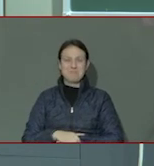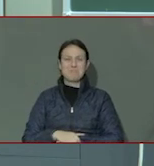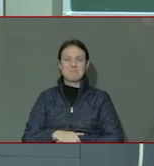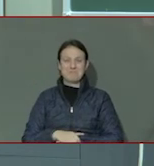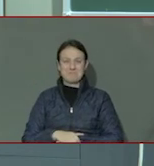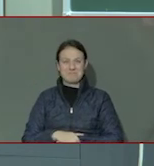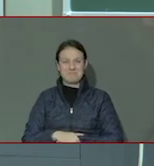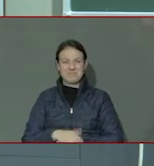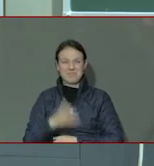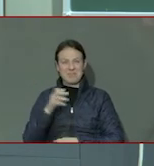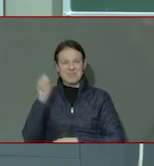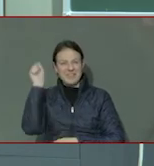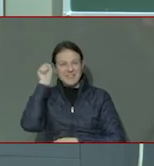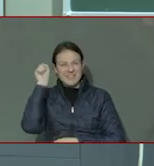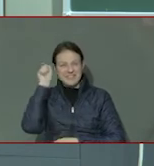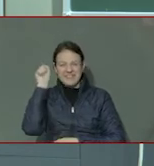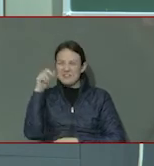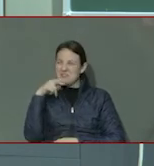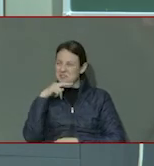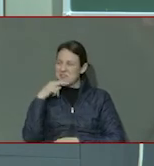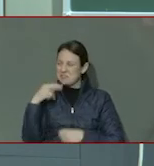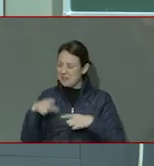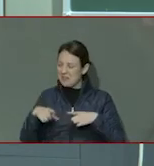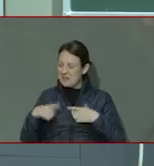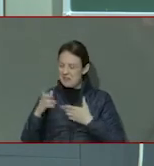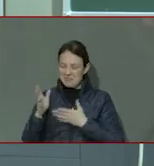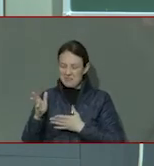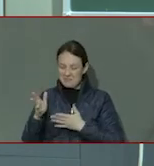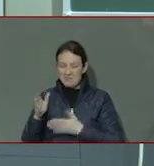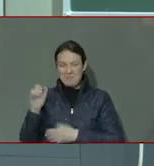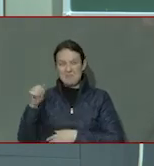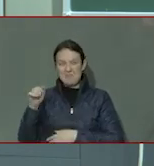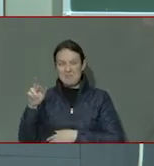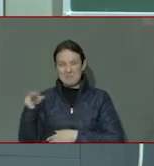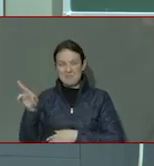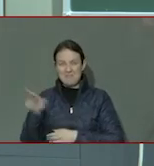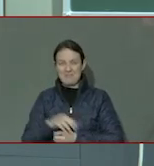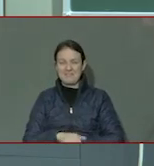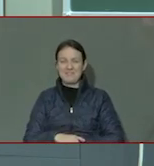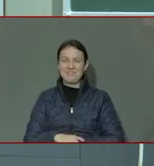Which sounds very realistic to me.